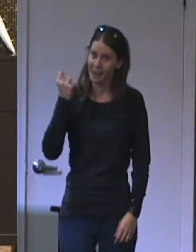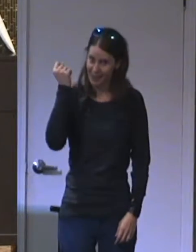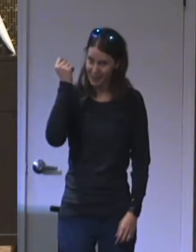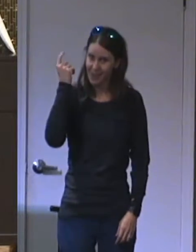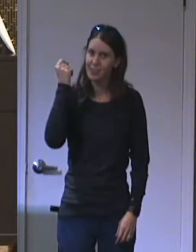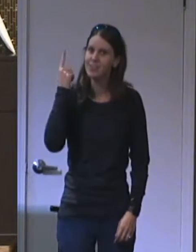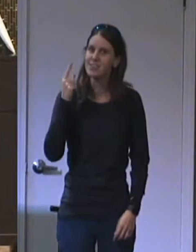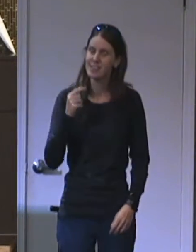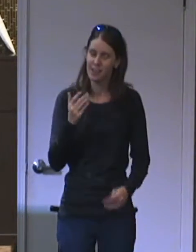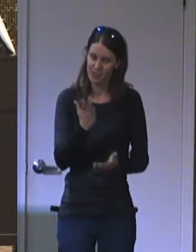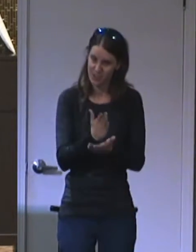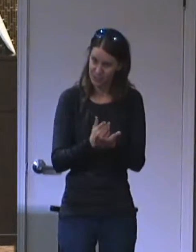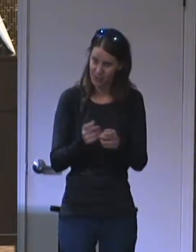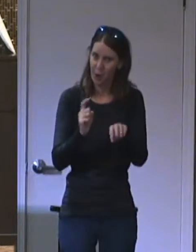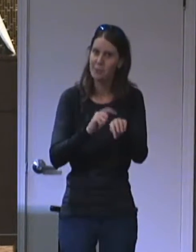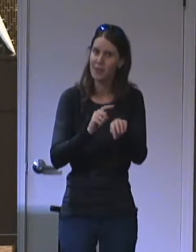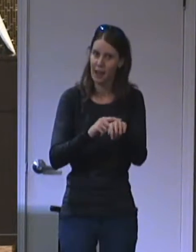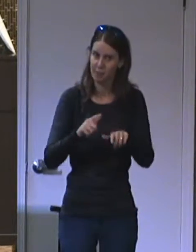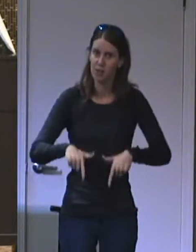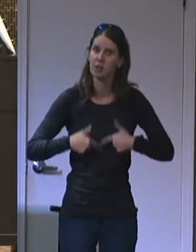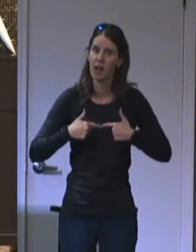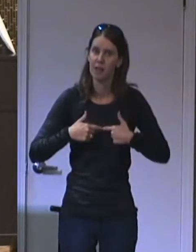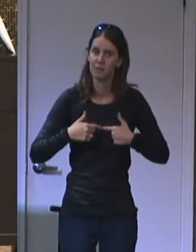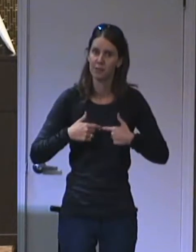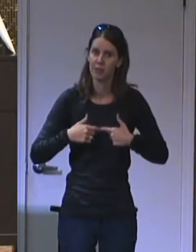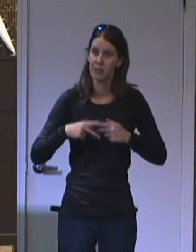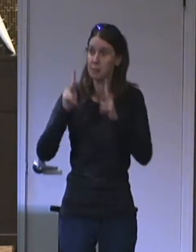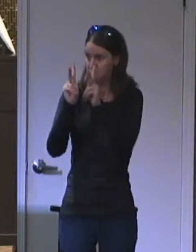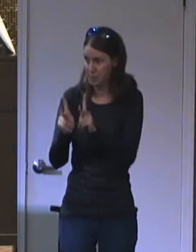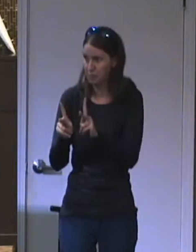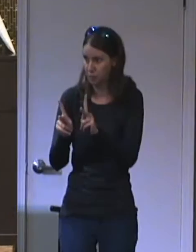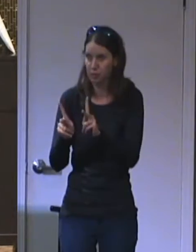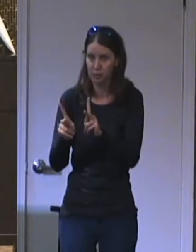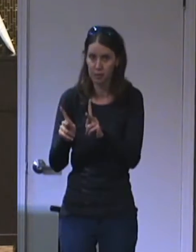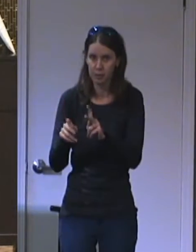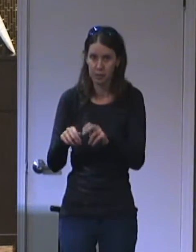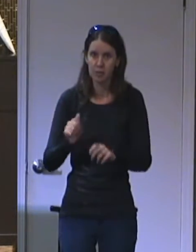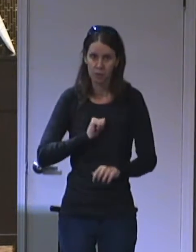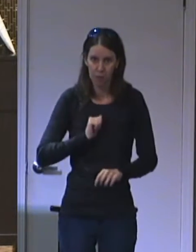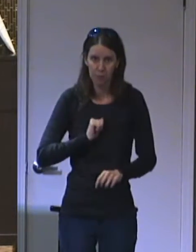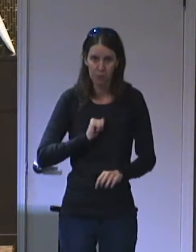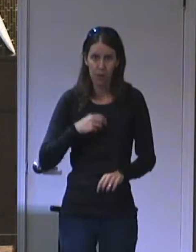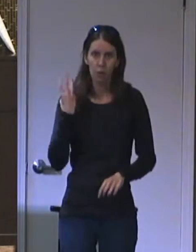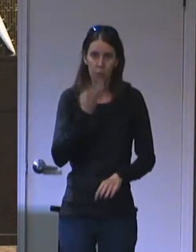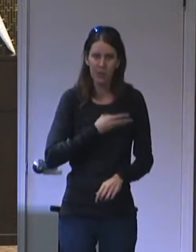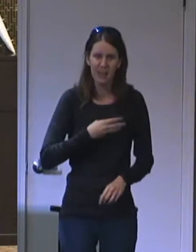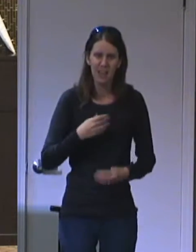do understand that there are times in our lives, we are humans, we are weak. There